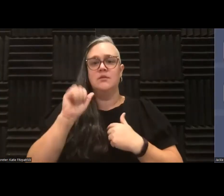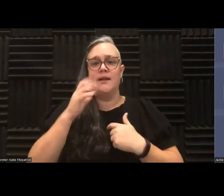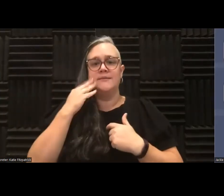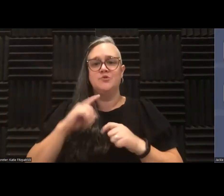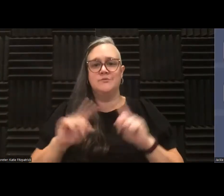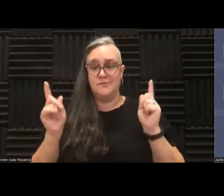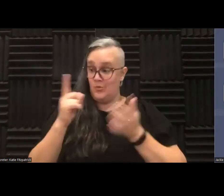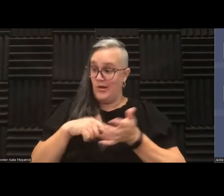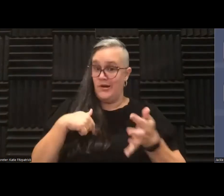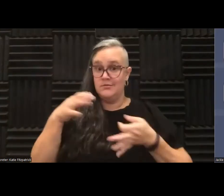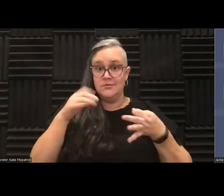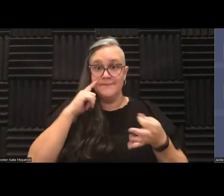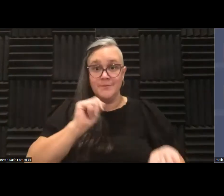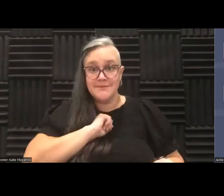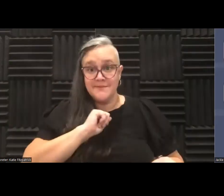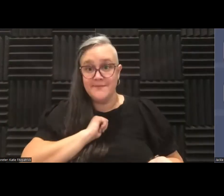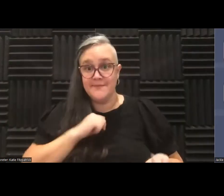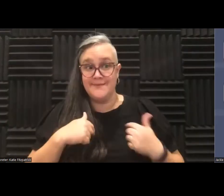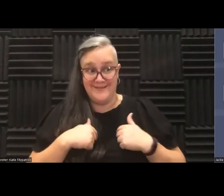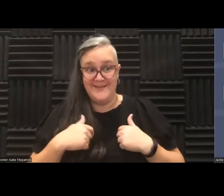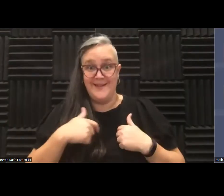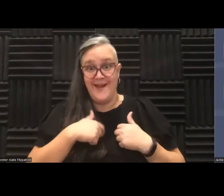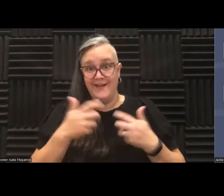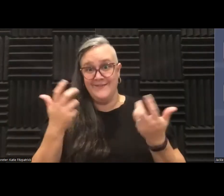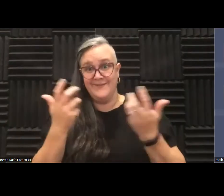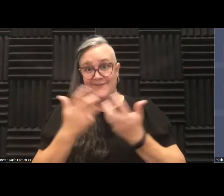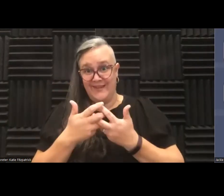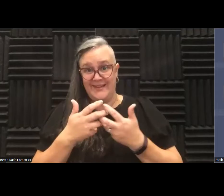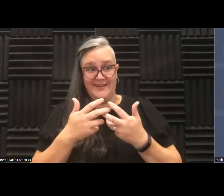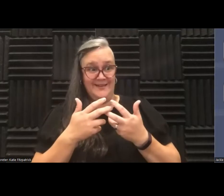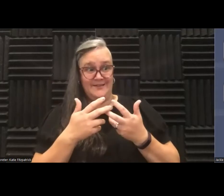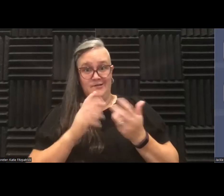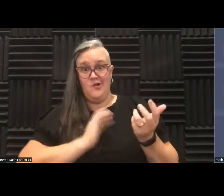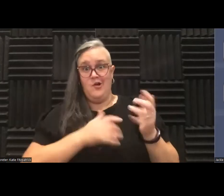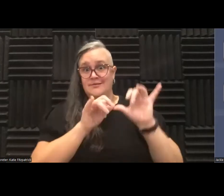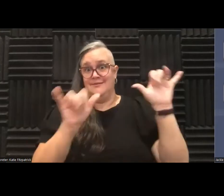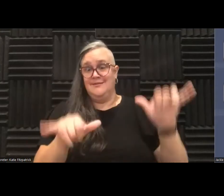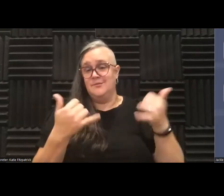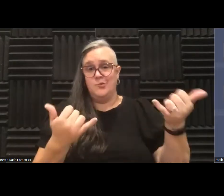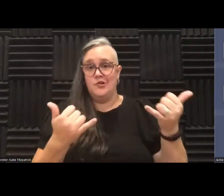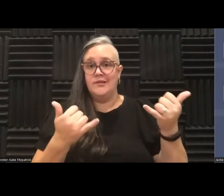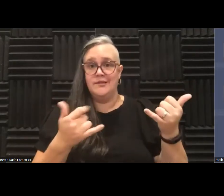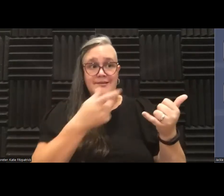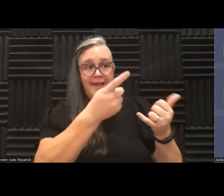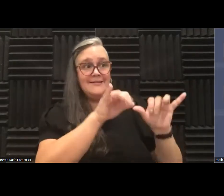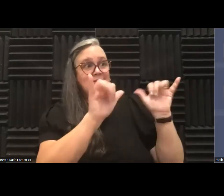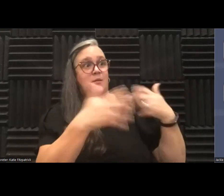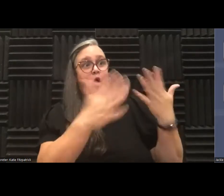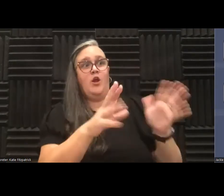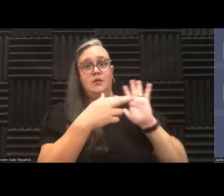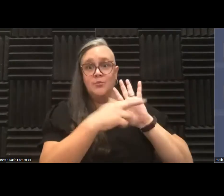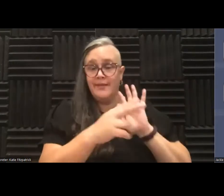about myself, I fit quite well within the system that we have. The system that we have includes me.